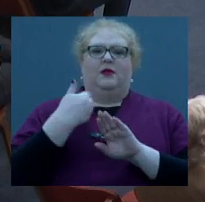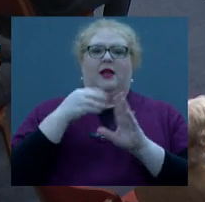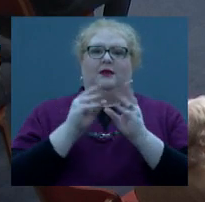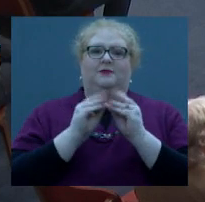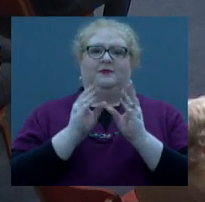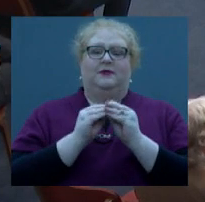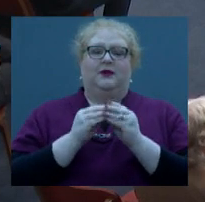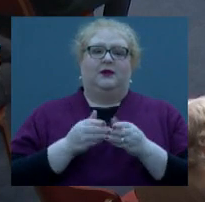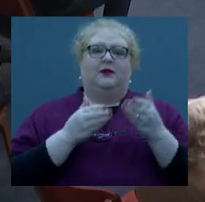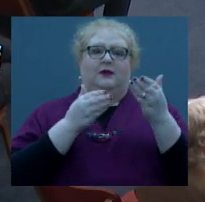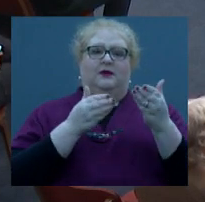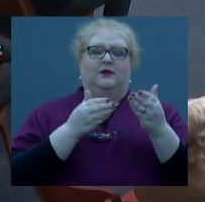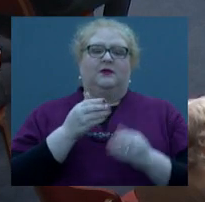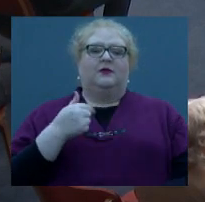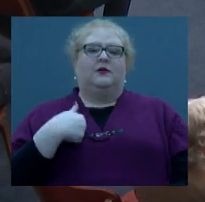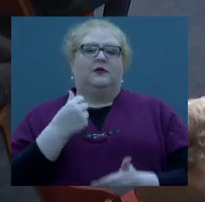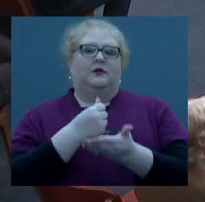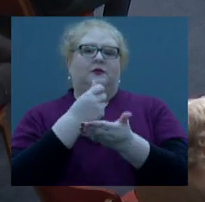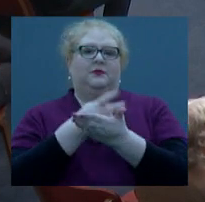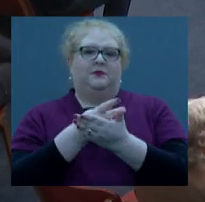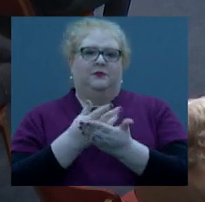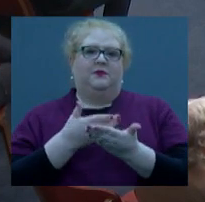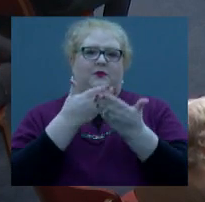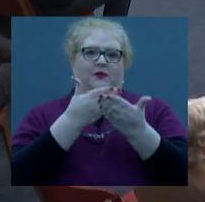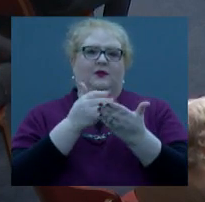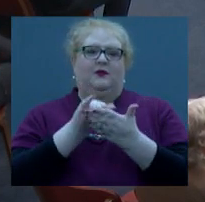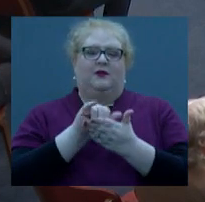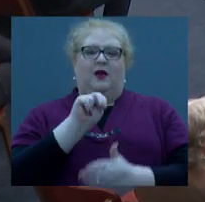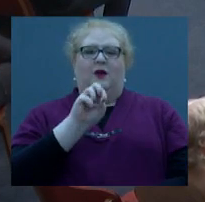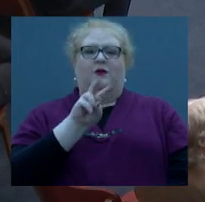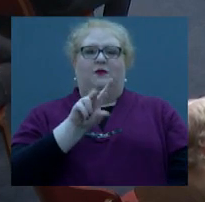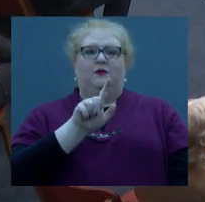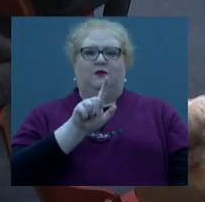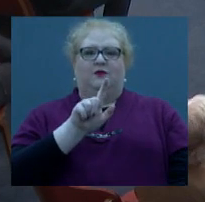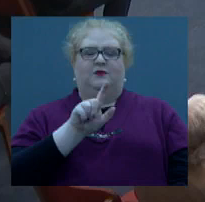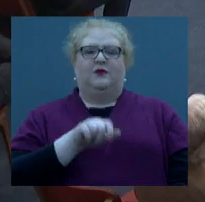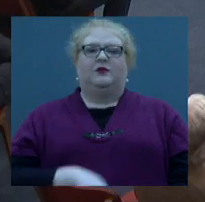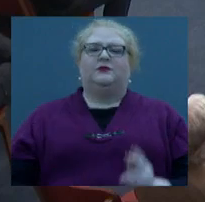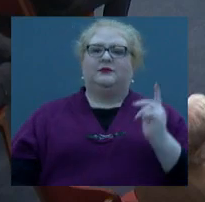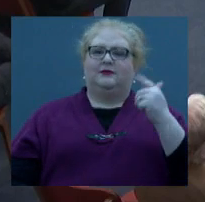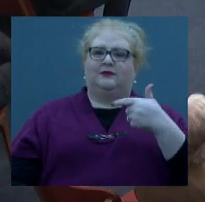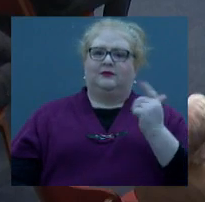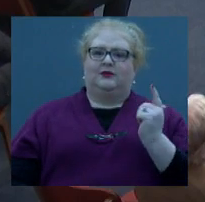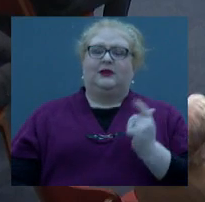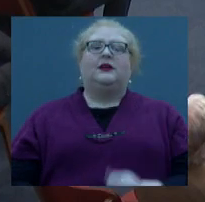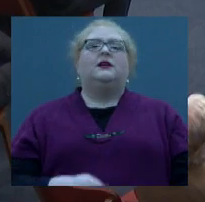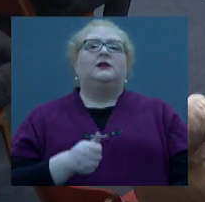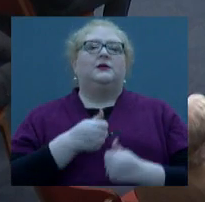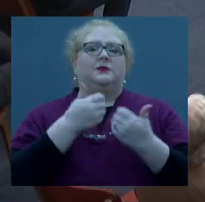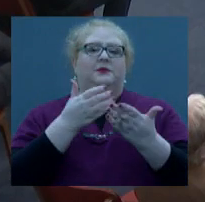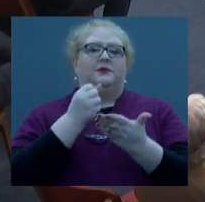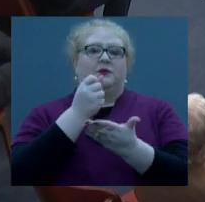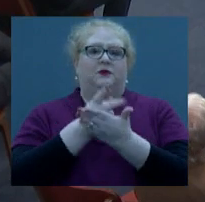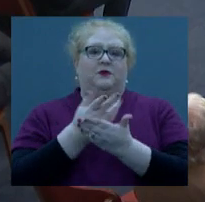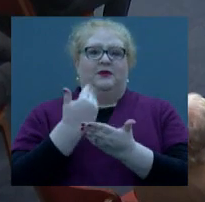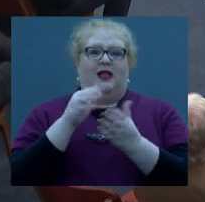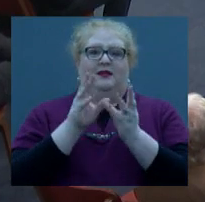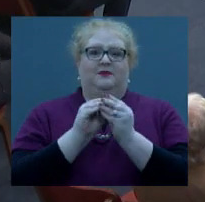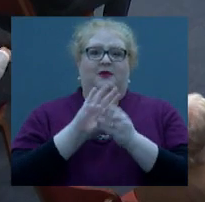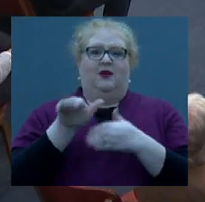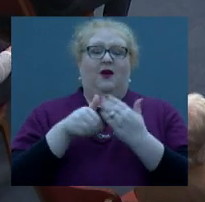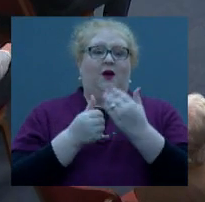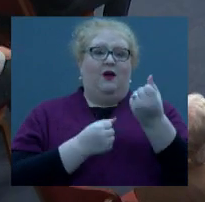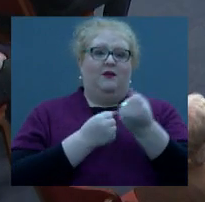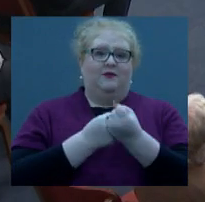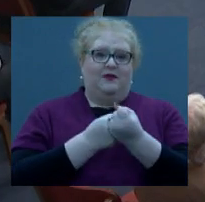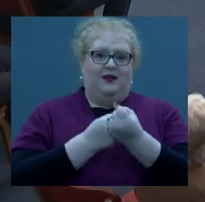in order? I move for approval of the minutes of the November 21st meeting. Is there a second? Moved and second, approve the minutes of the last meeting. All in favor? If you're